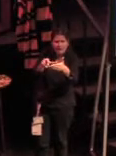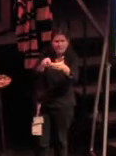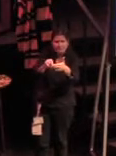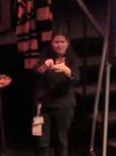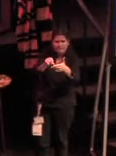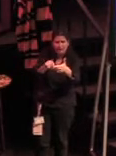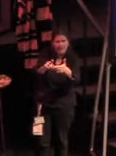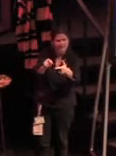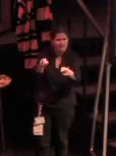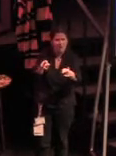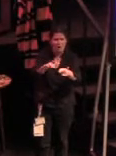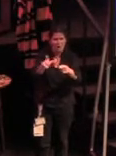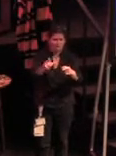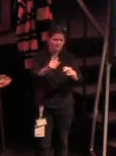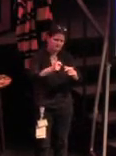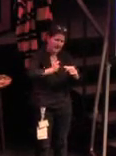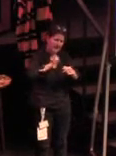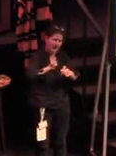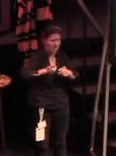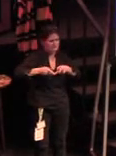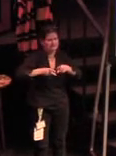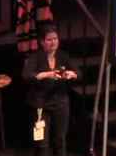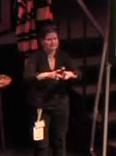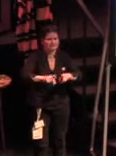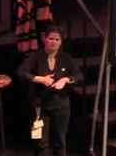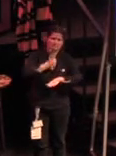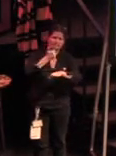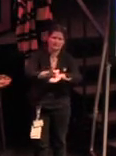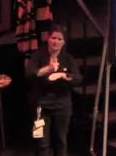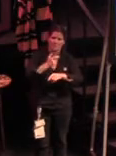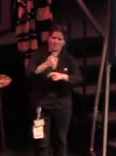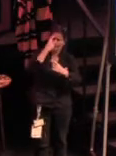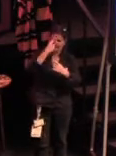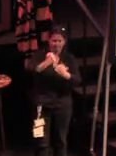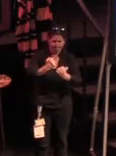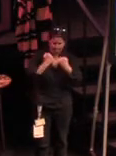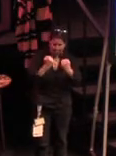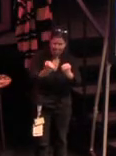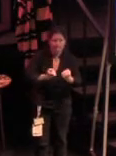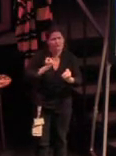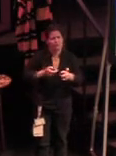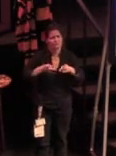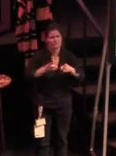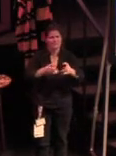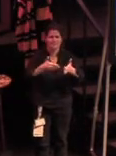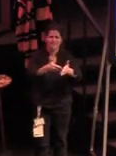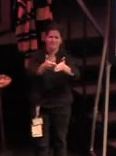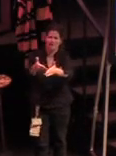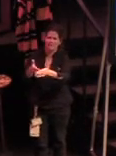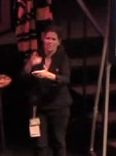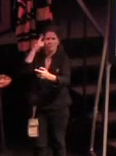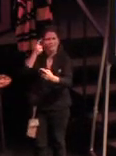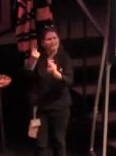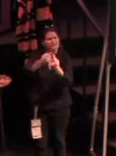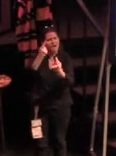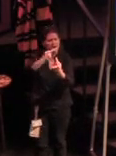else. We won't think about the systems that we've put in place that benefit people who look like us. We won't think about all the other things surrounding you, or all the other